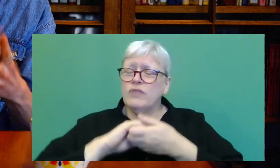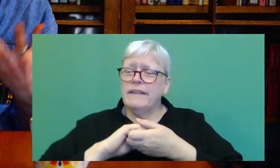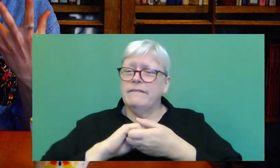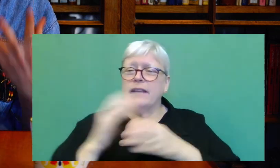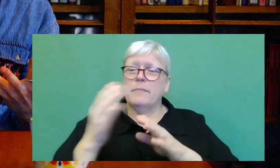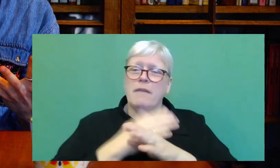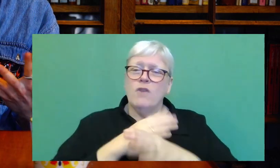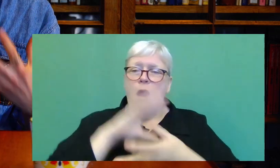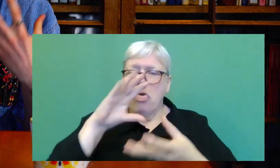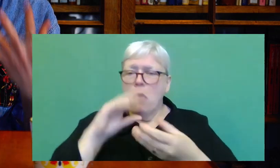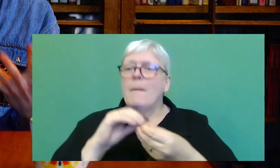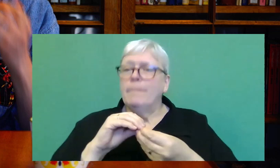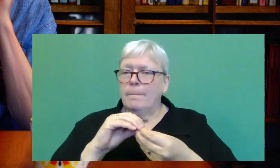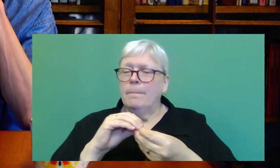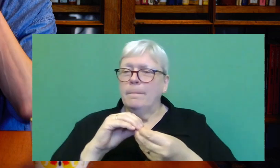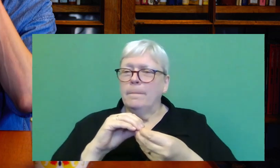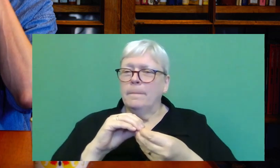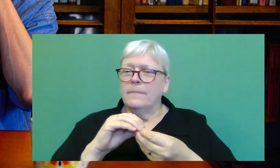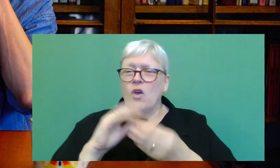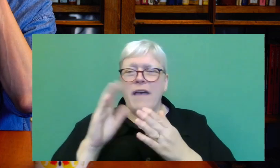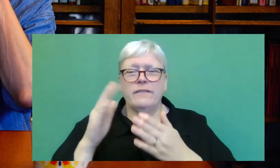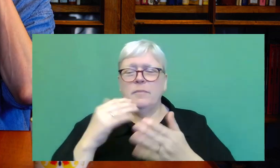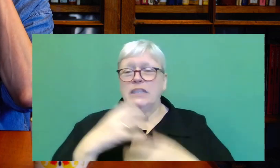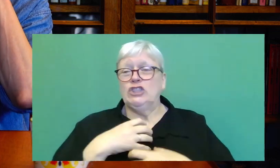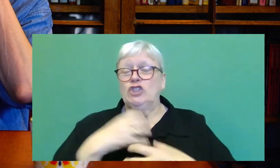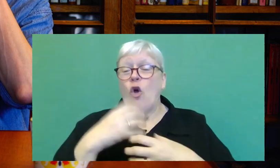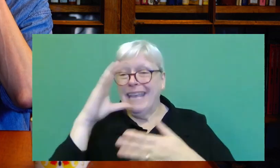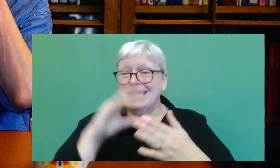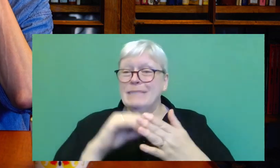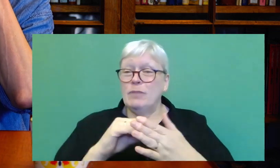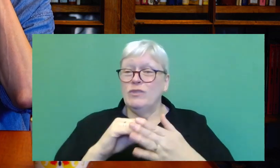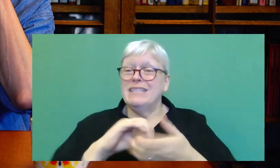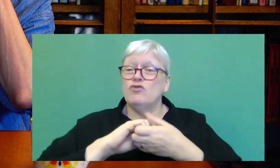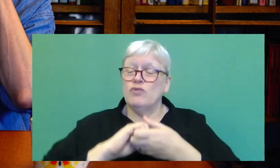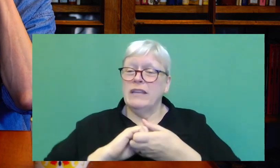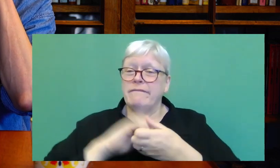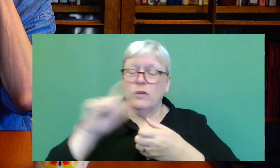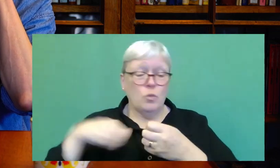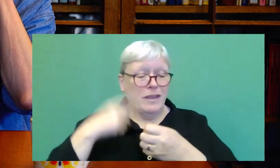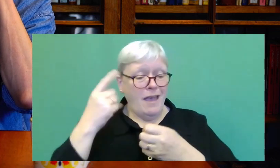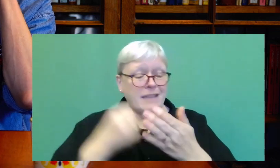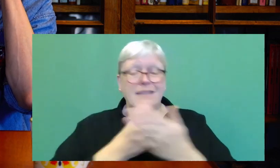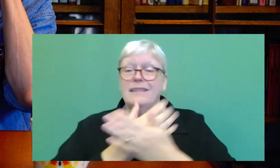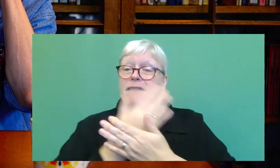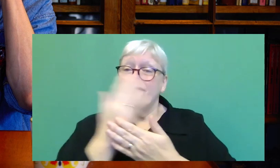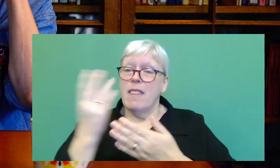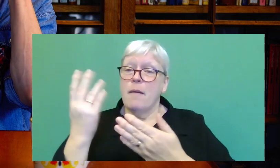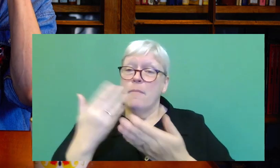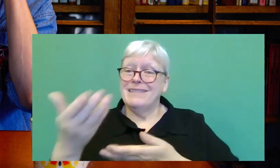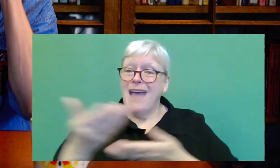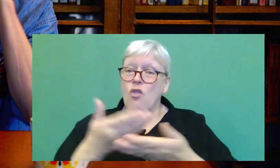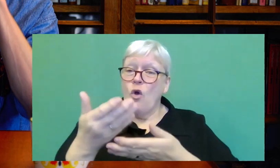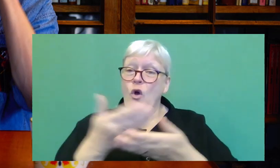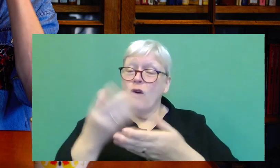to being in the throes of shock experiencing a grief. If we can develop a dialogue for talking about the finite nature